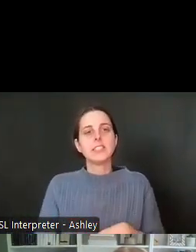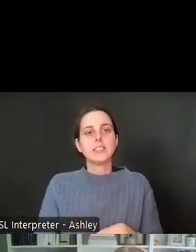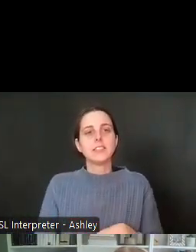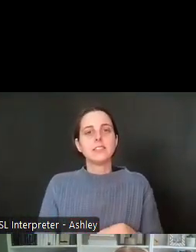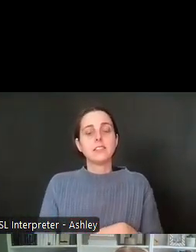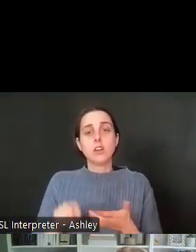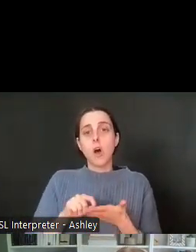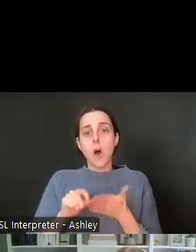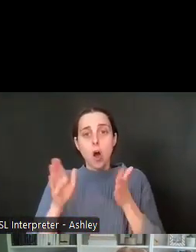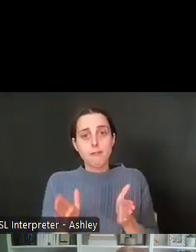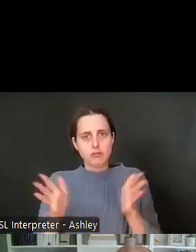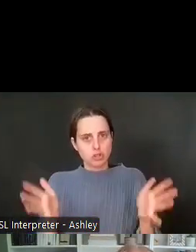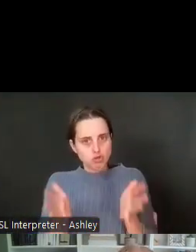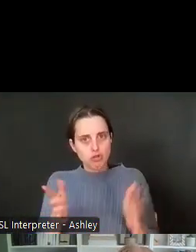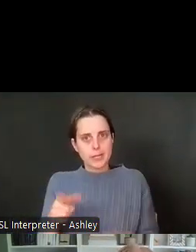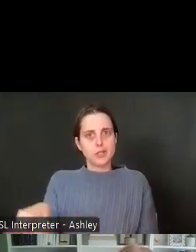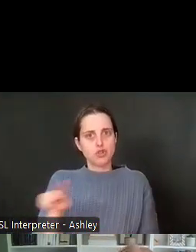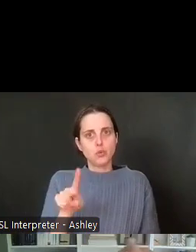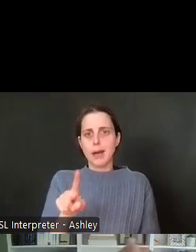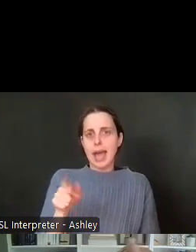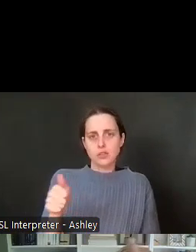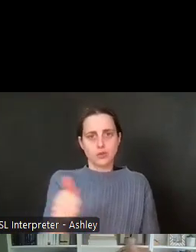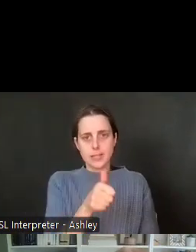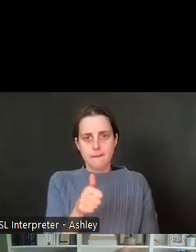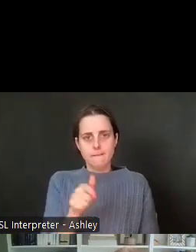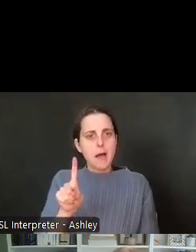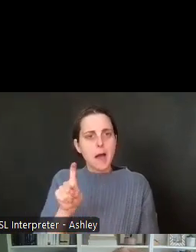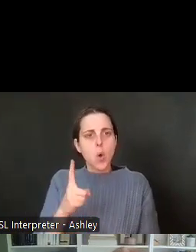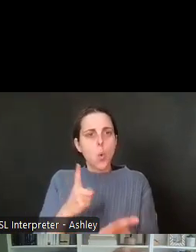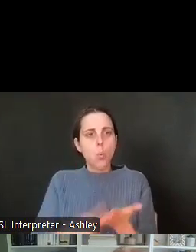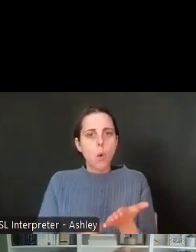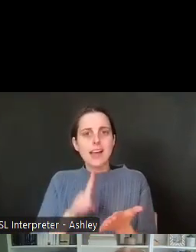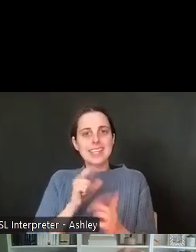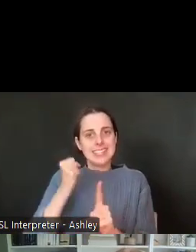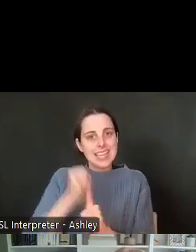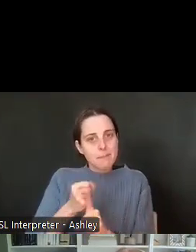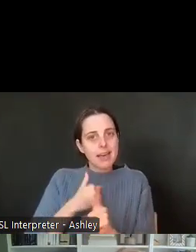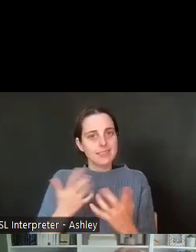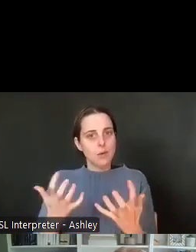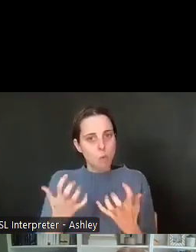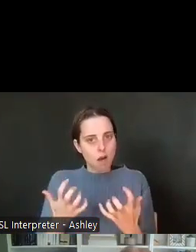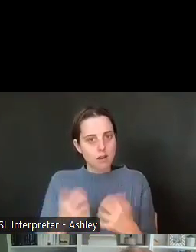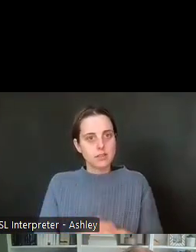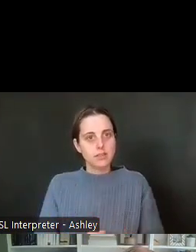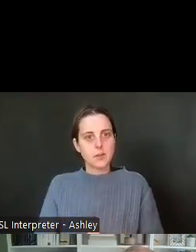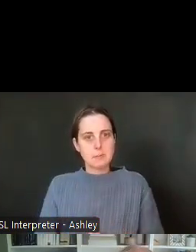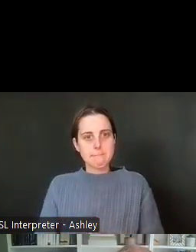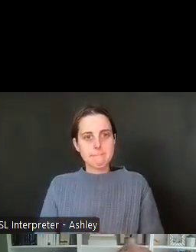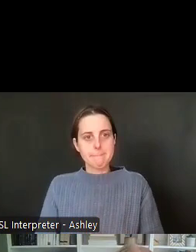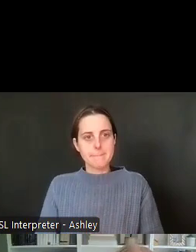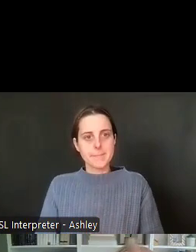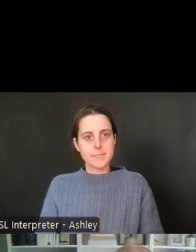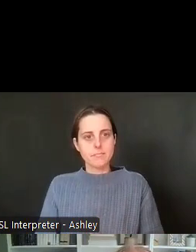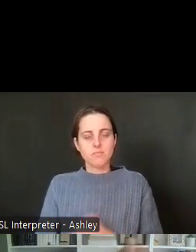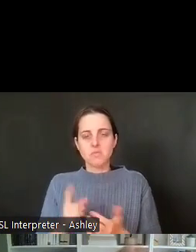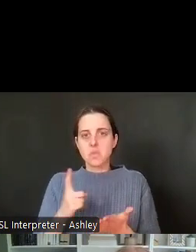ask ourselves is, what is the intended impact that I want to have? What's the intended impact that I want to